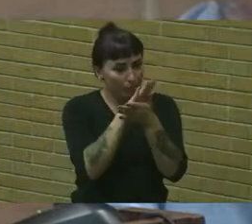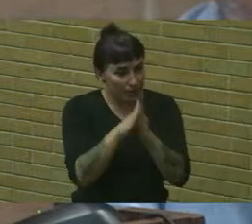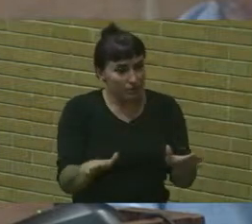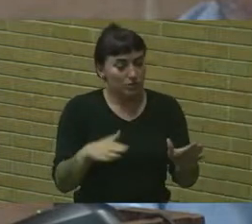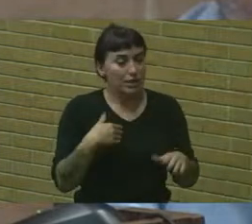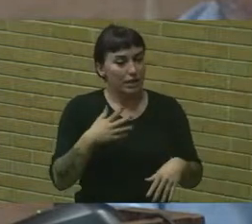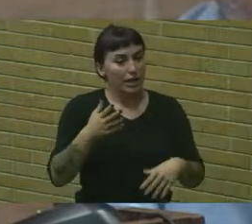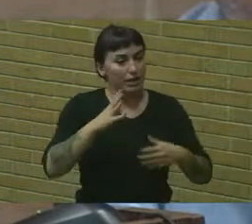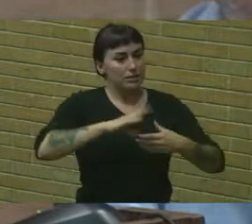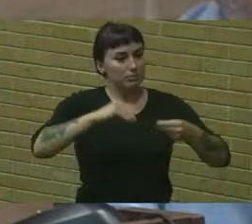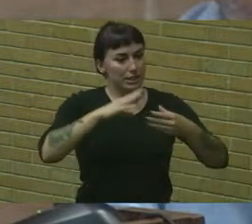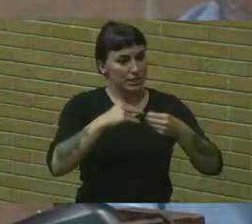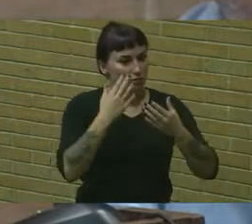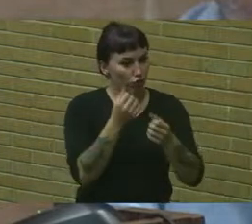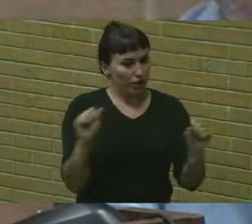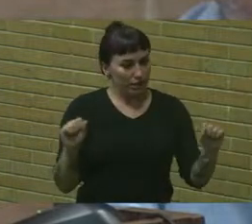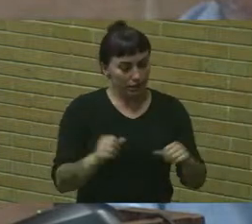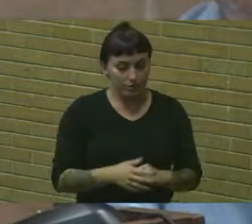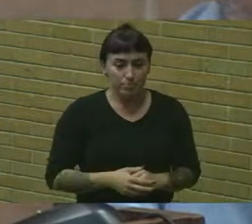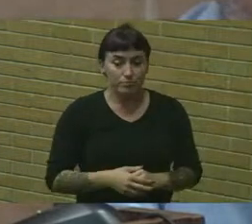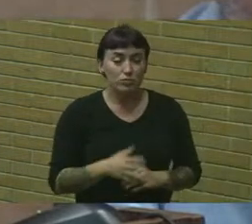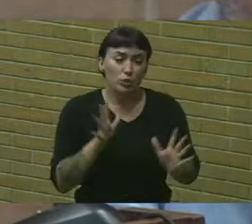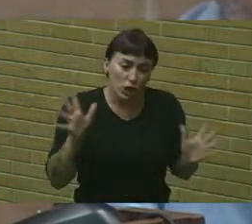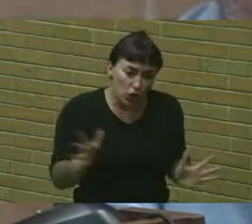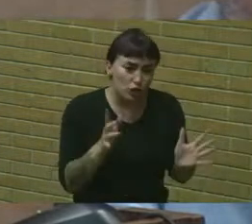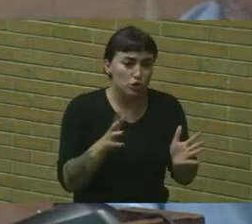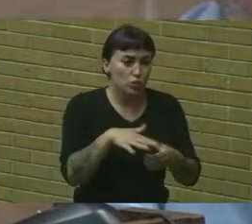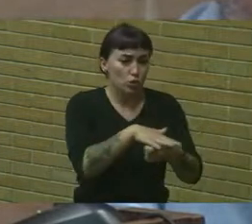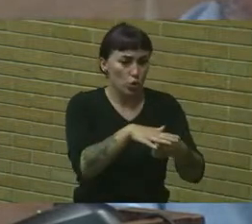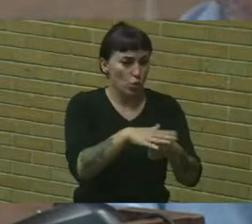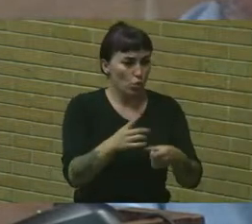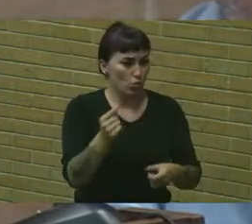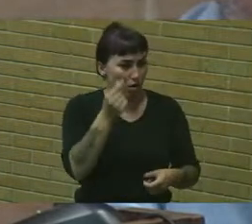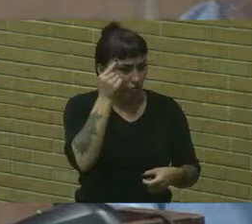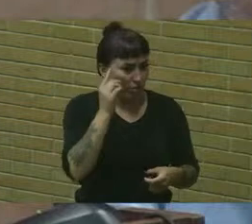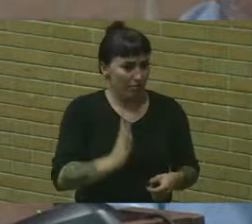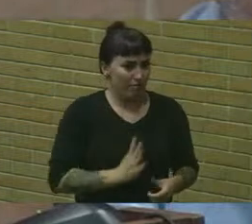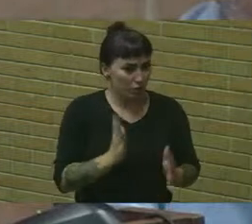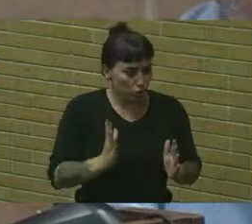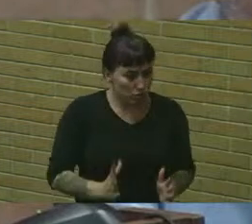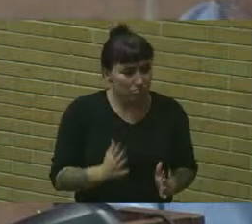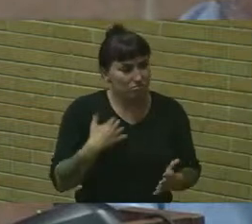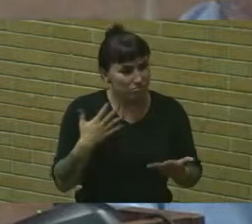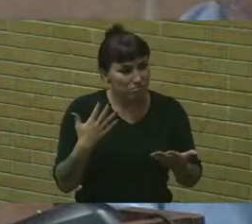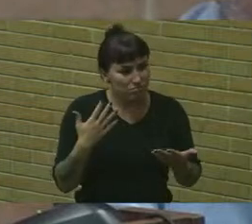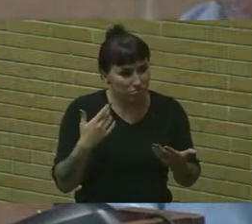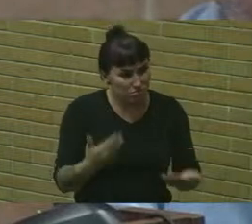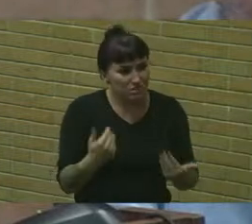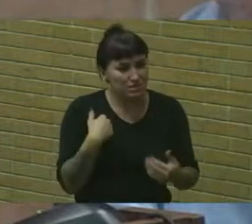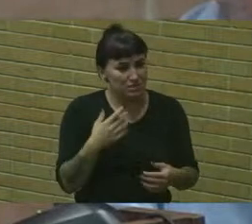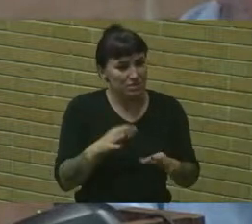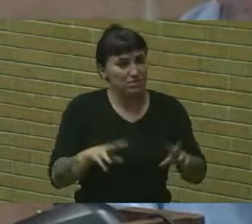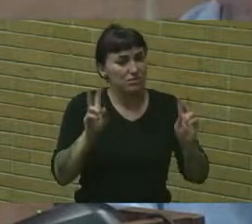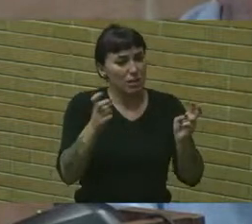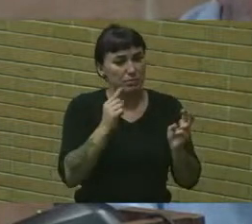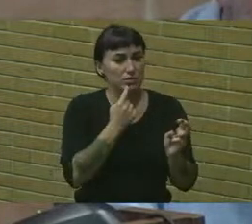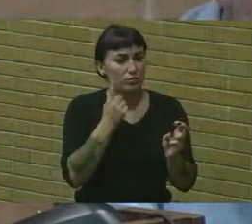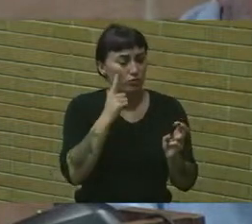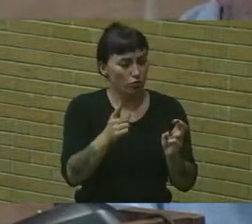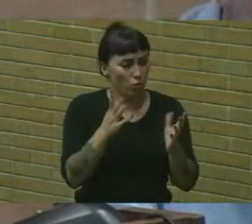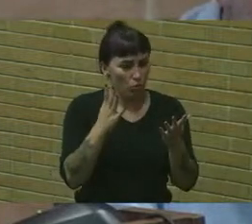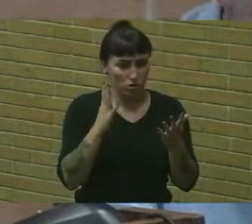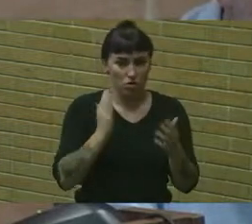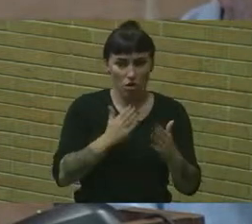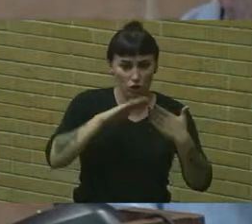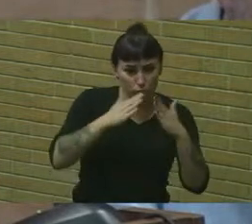speak freely. We urge you, local government officials, take this matter seriously for the sake of our